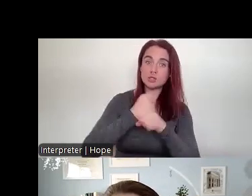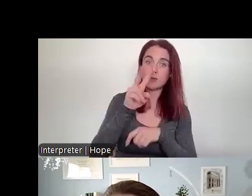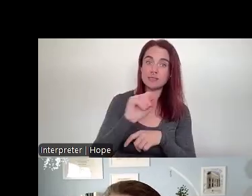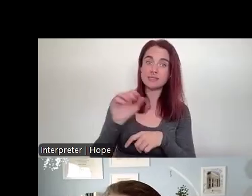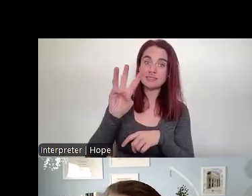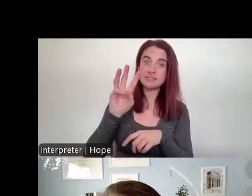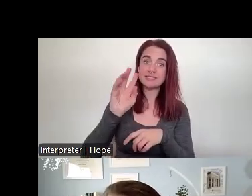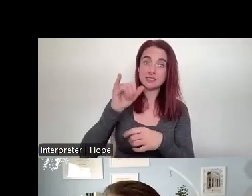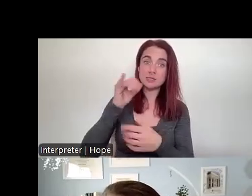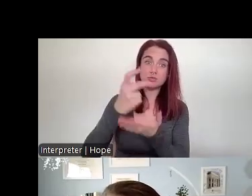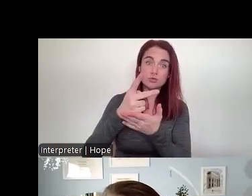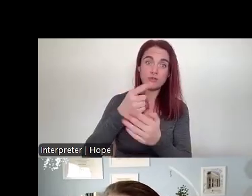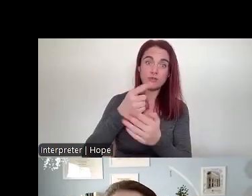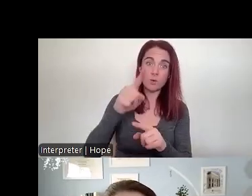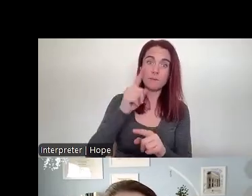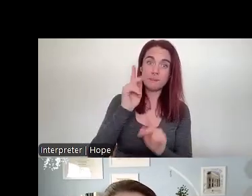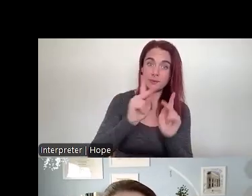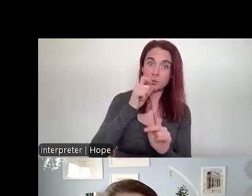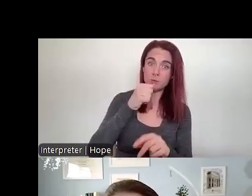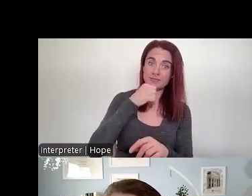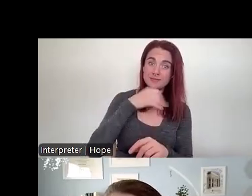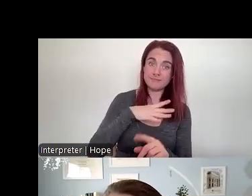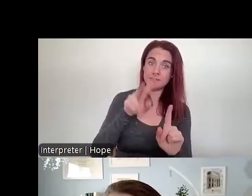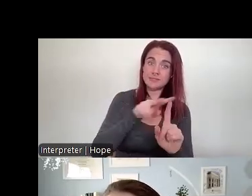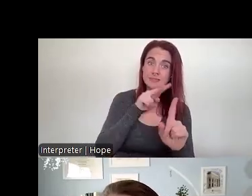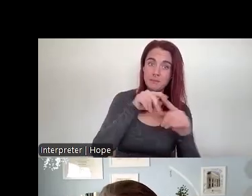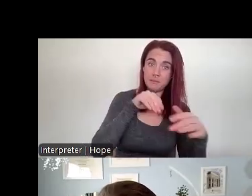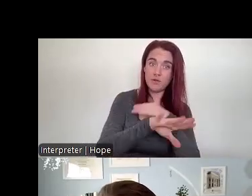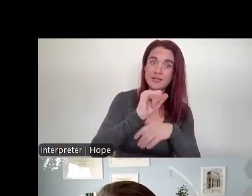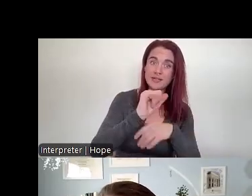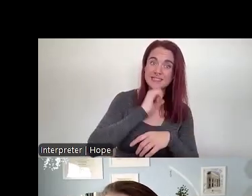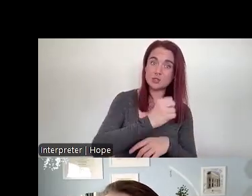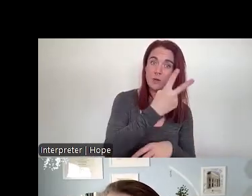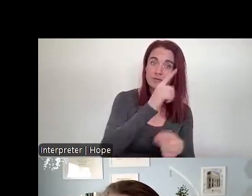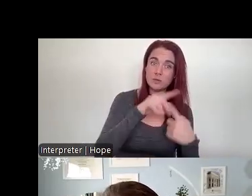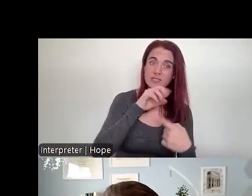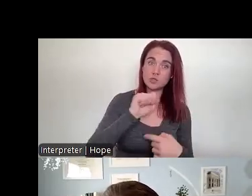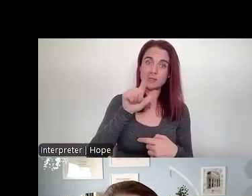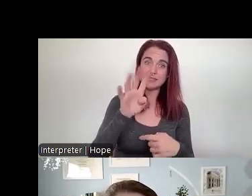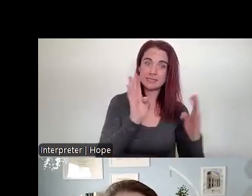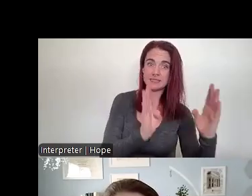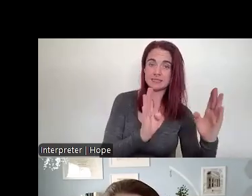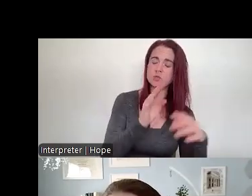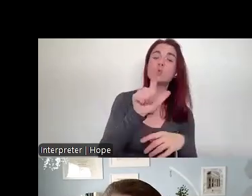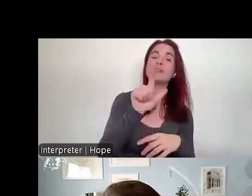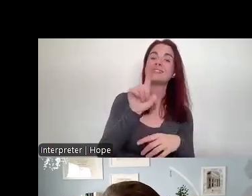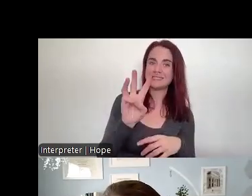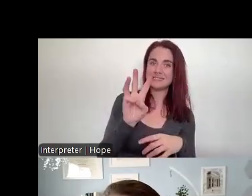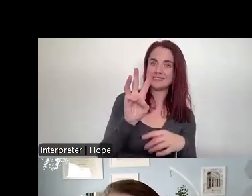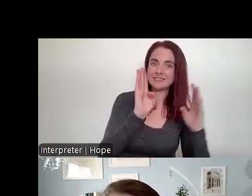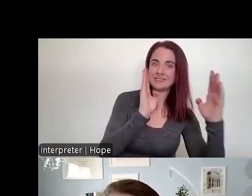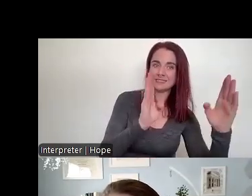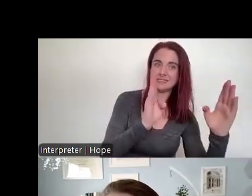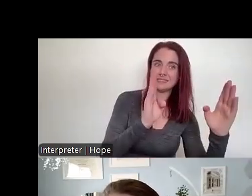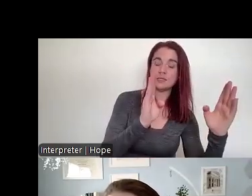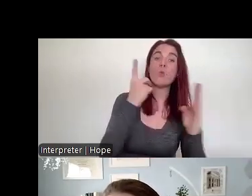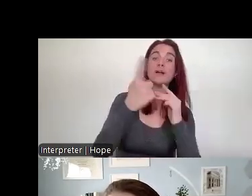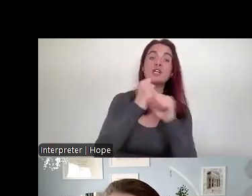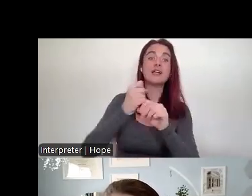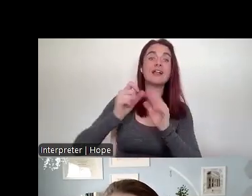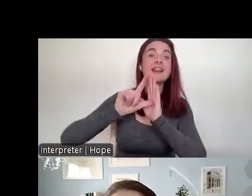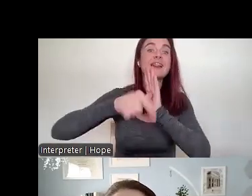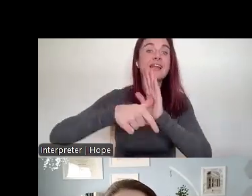when the vaccine was approved for assigned females at birth, it was for ages 12 to 26. About a year later, stronger language in